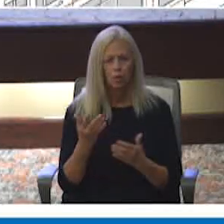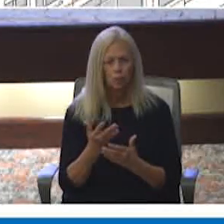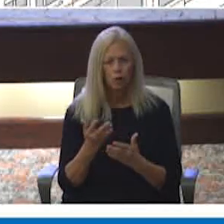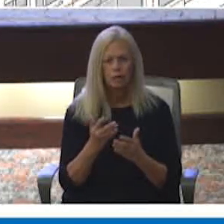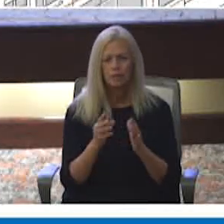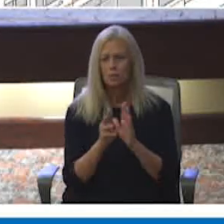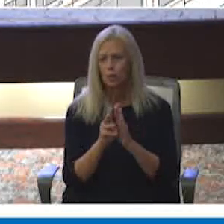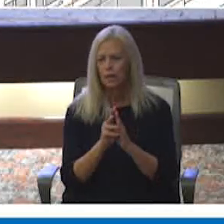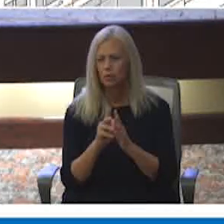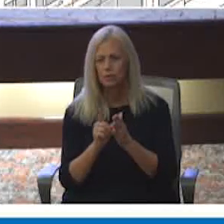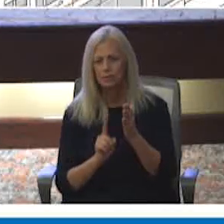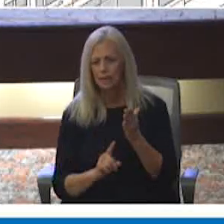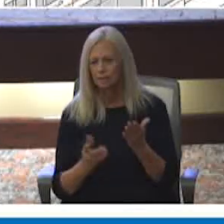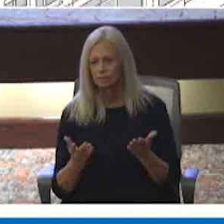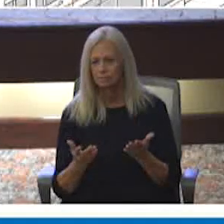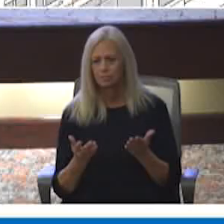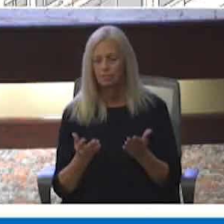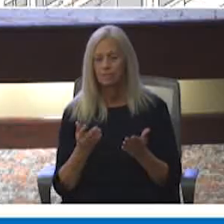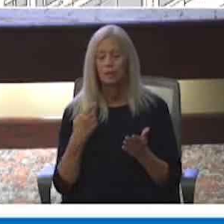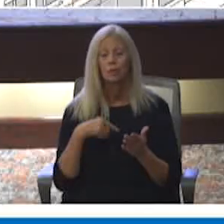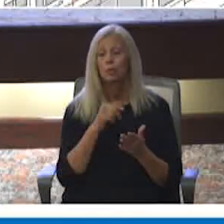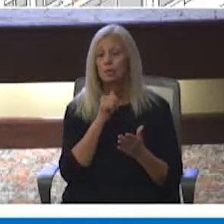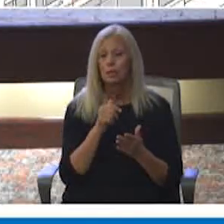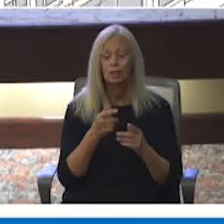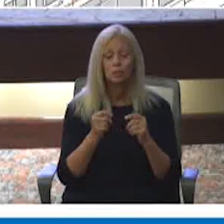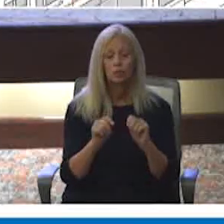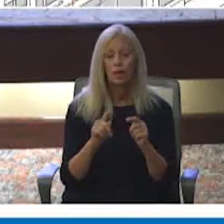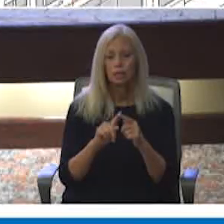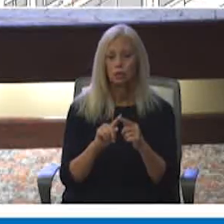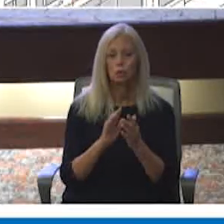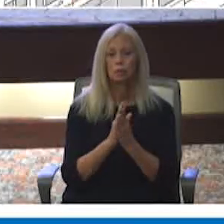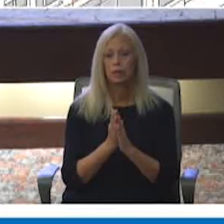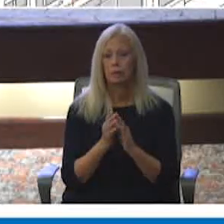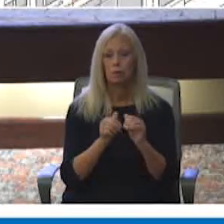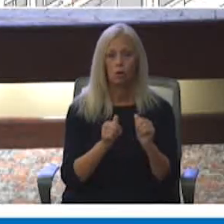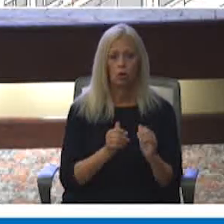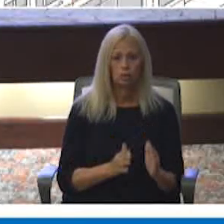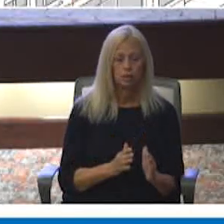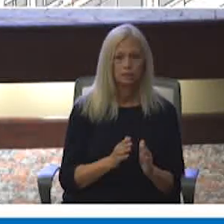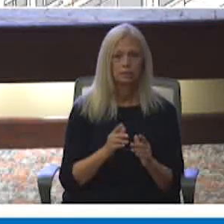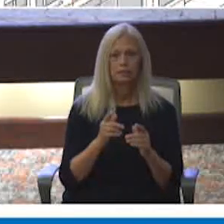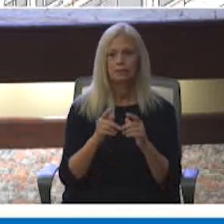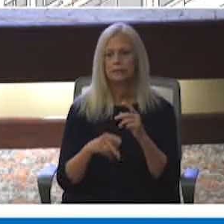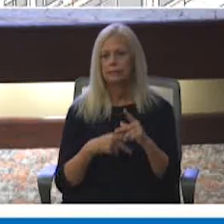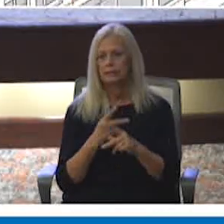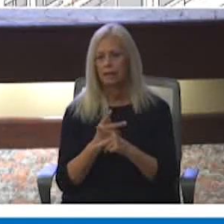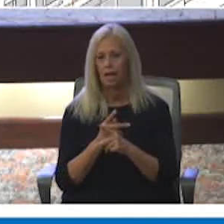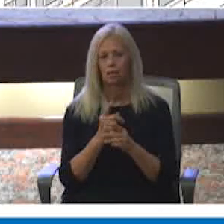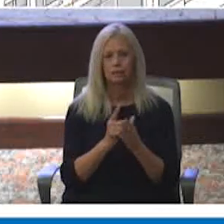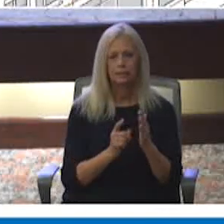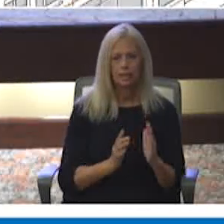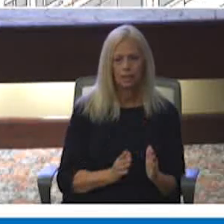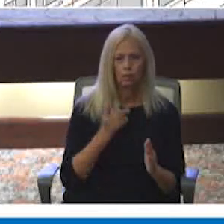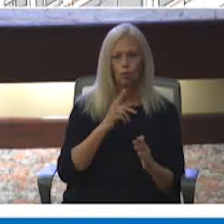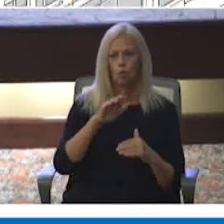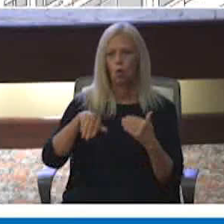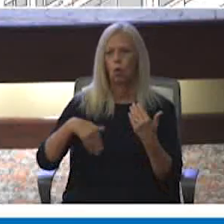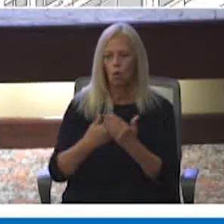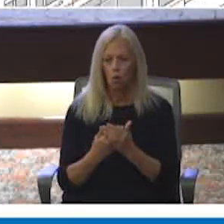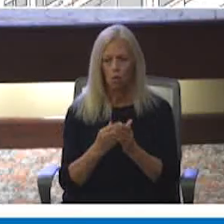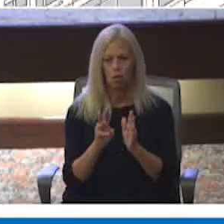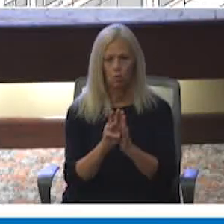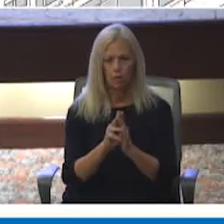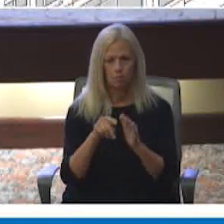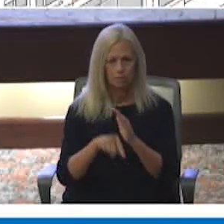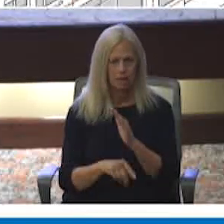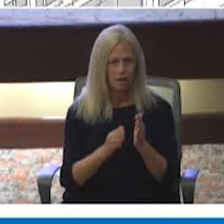design? We are not trying to be the architectural style designers for all of the downtown Waco project. That's not the purpose